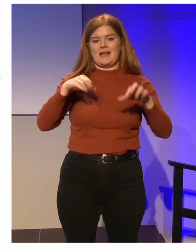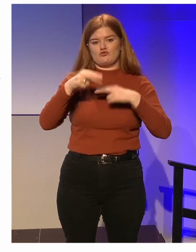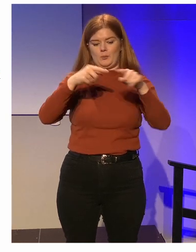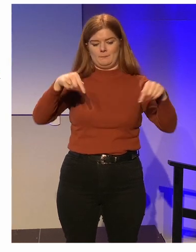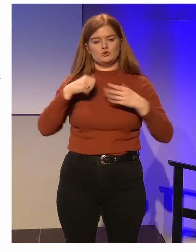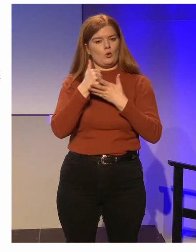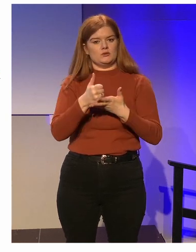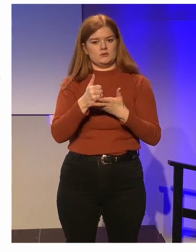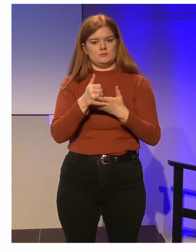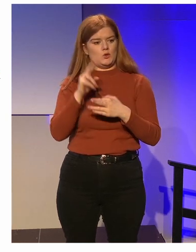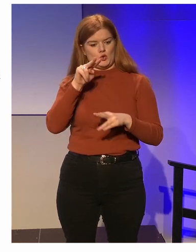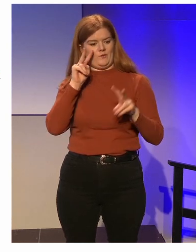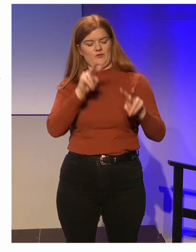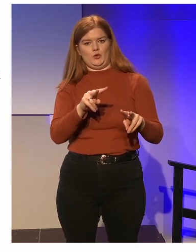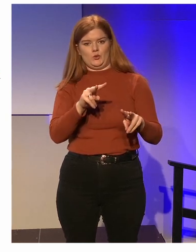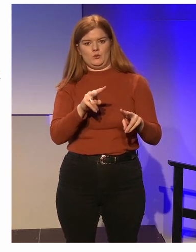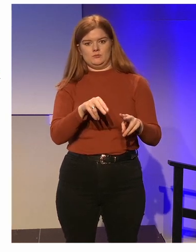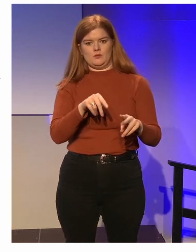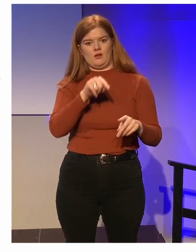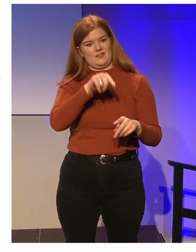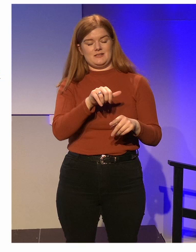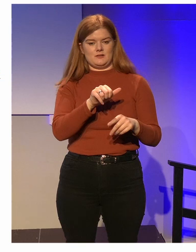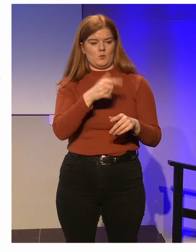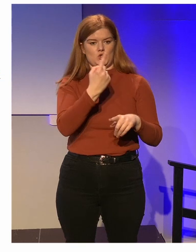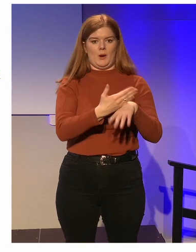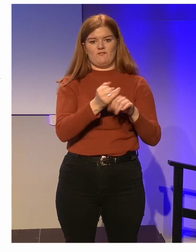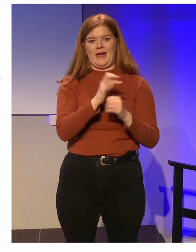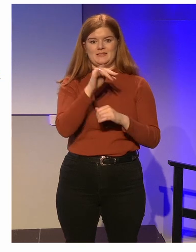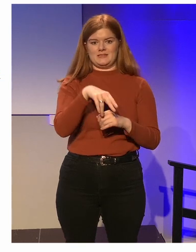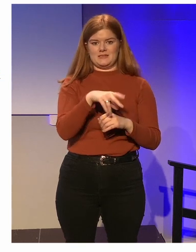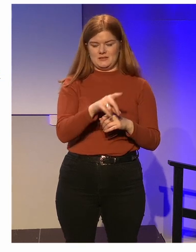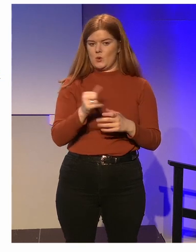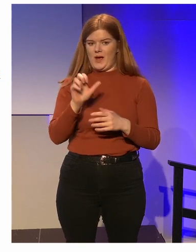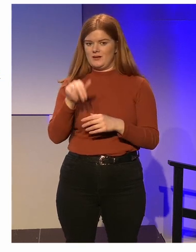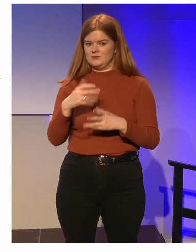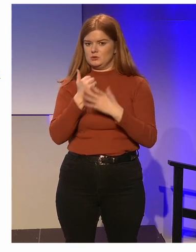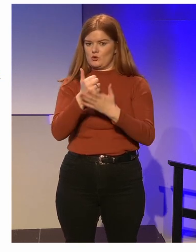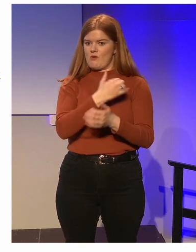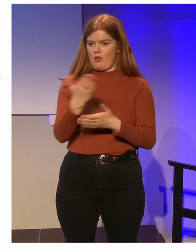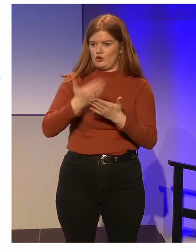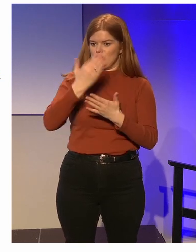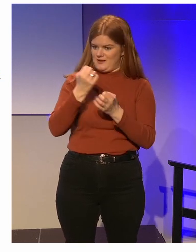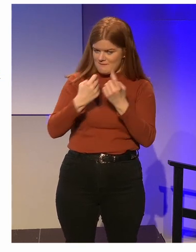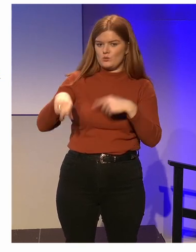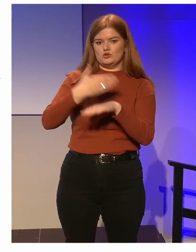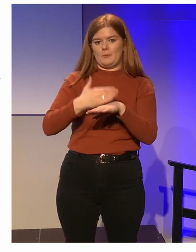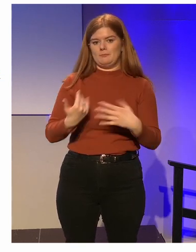not seeing AEN as the job of an AEN team. AEN, supporting all learners, is everybody's job in a building. So